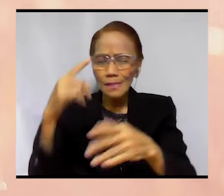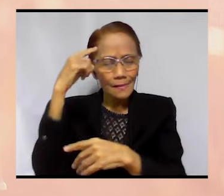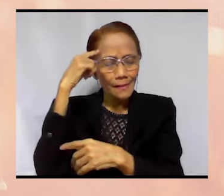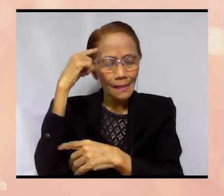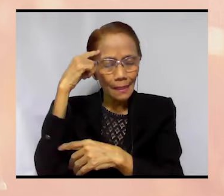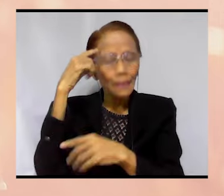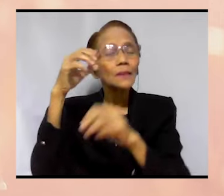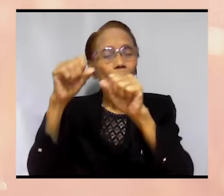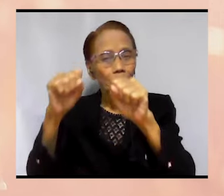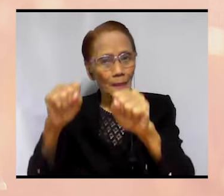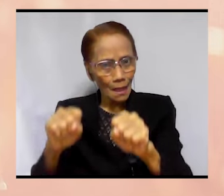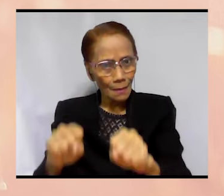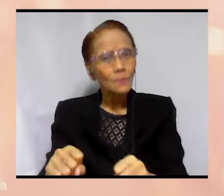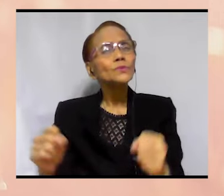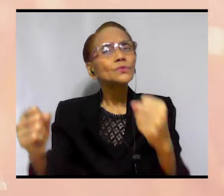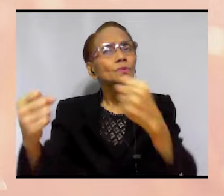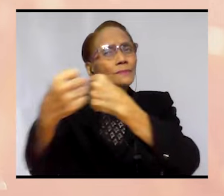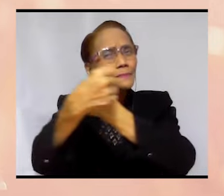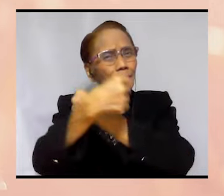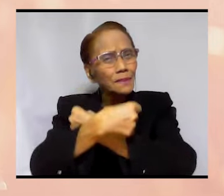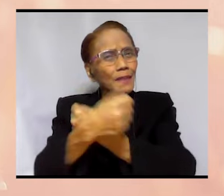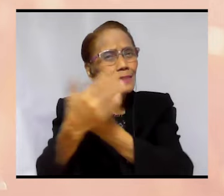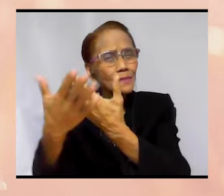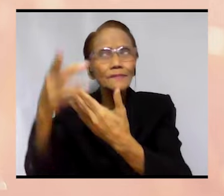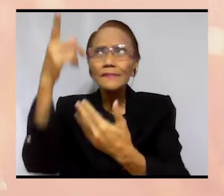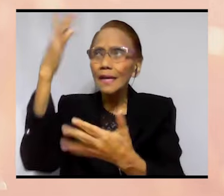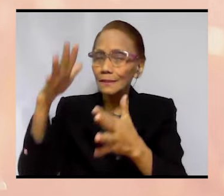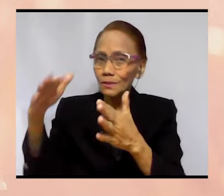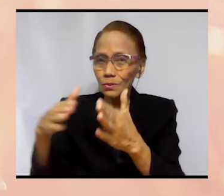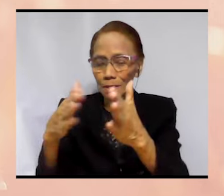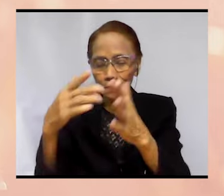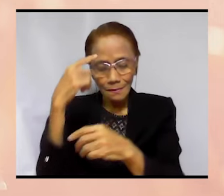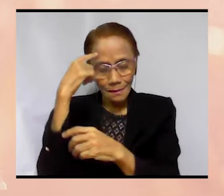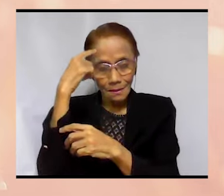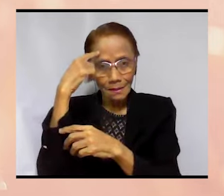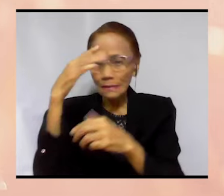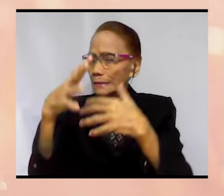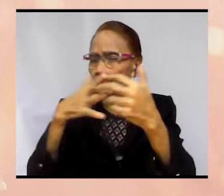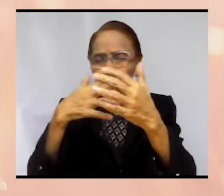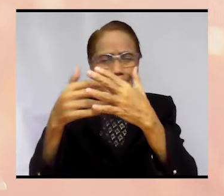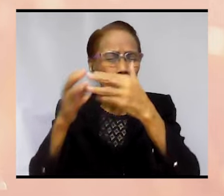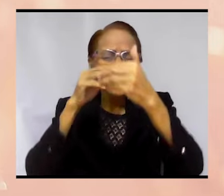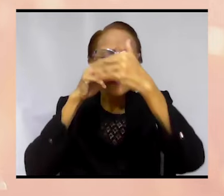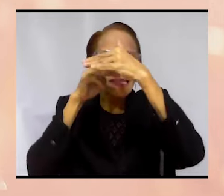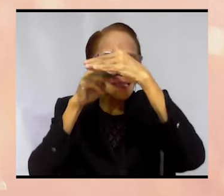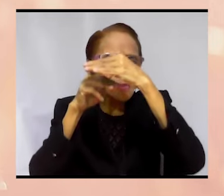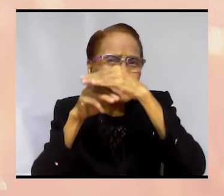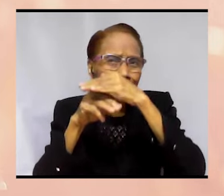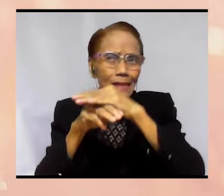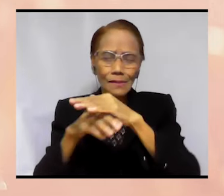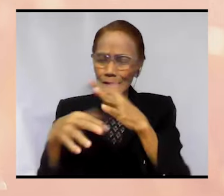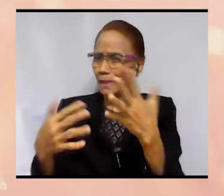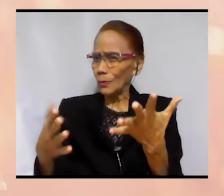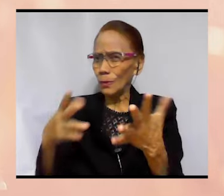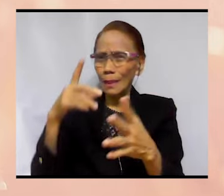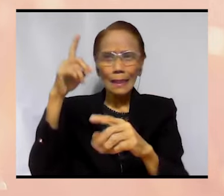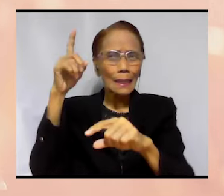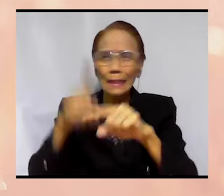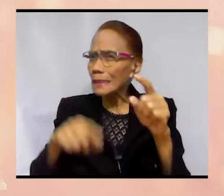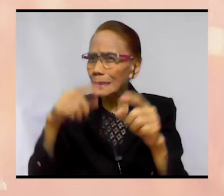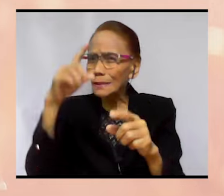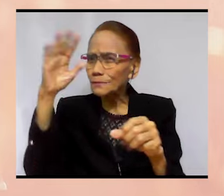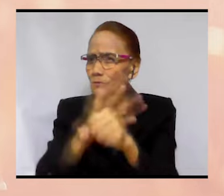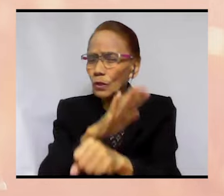thinking in order to embrace God's ways of thinking, even the mysterious ways that we do not fully